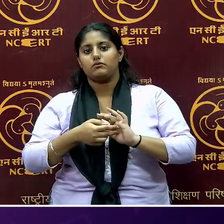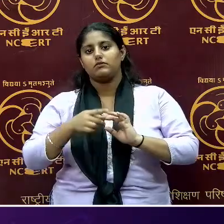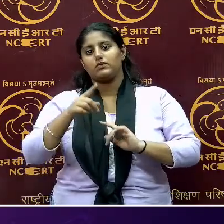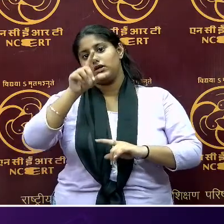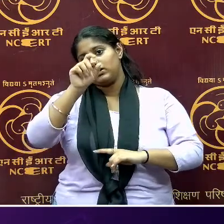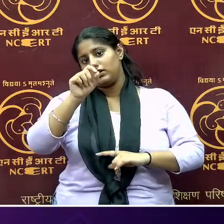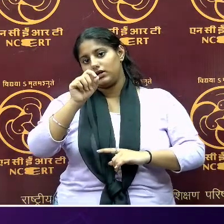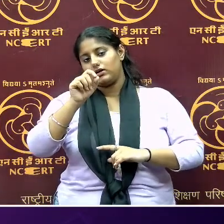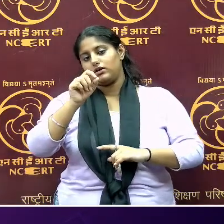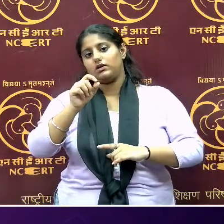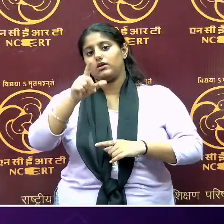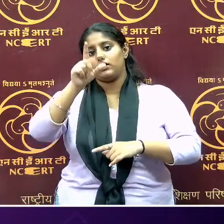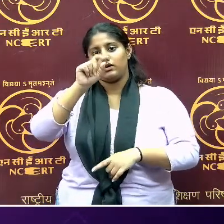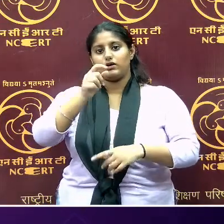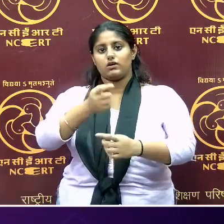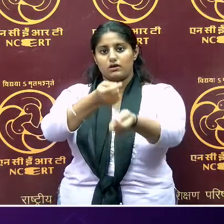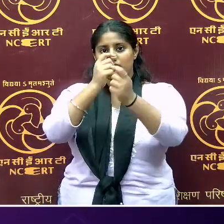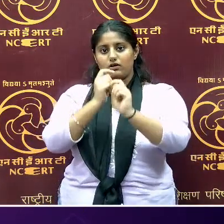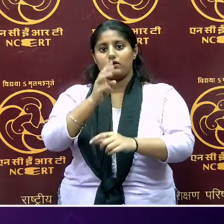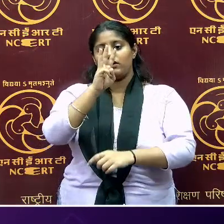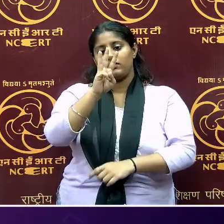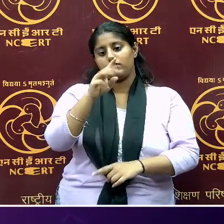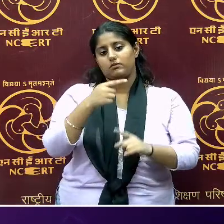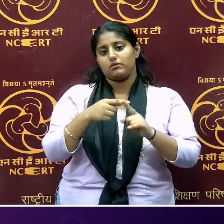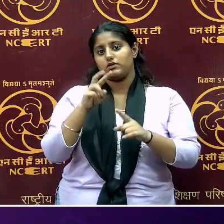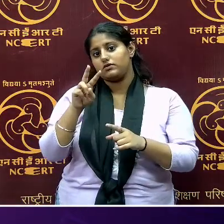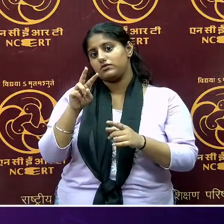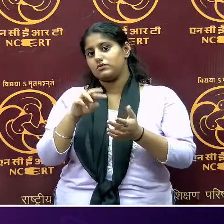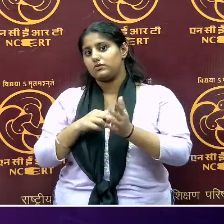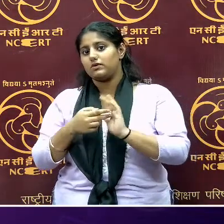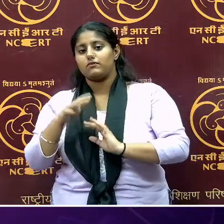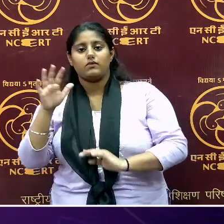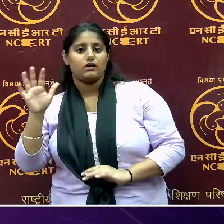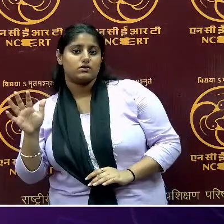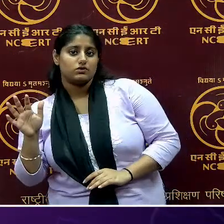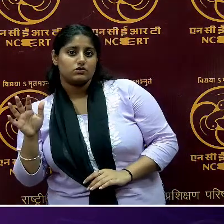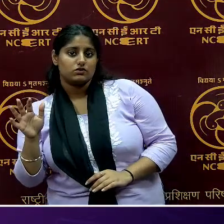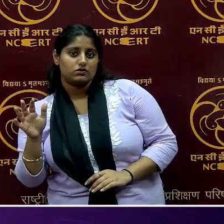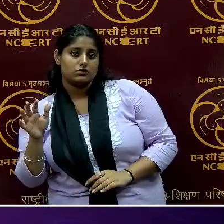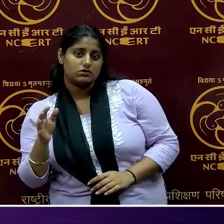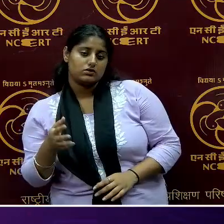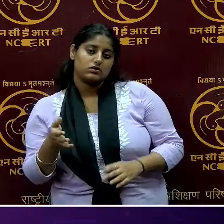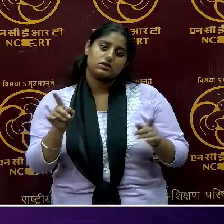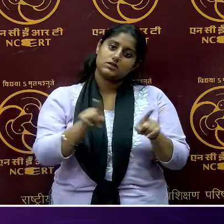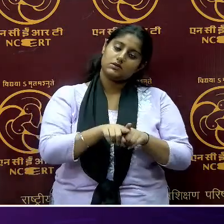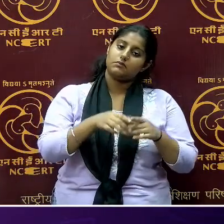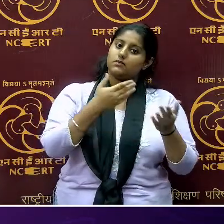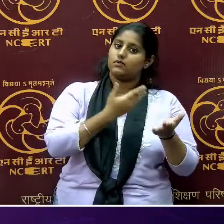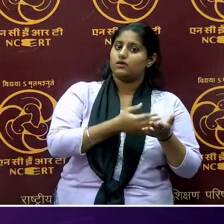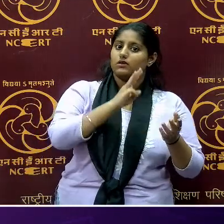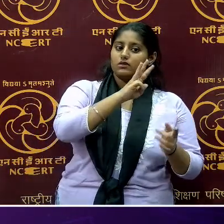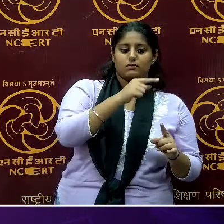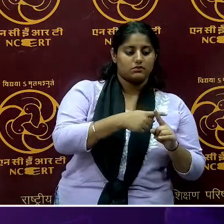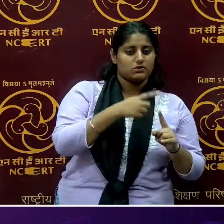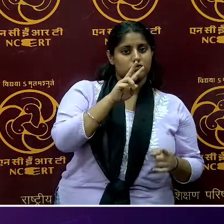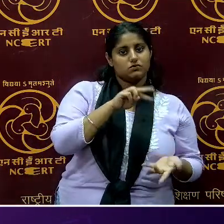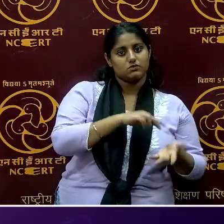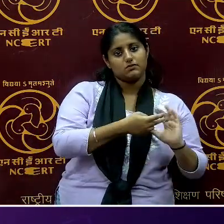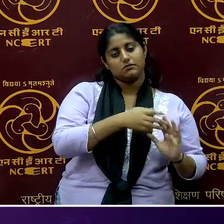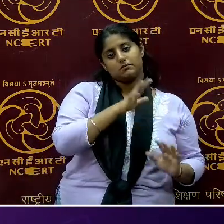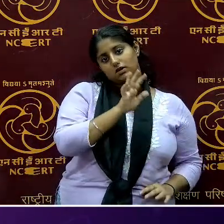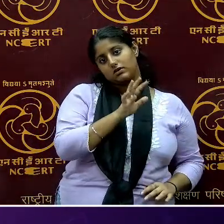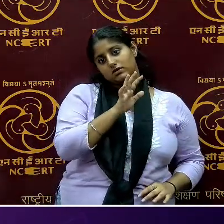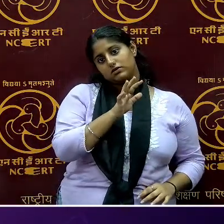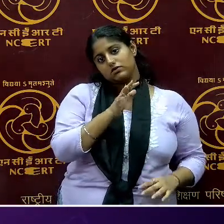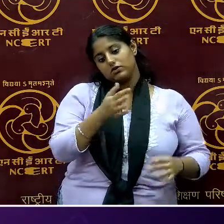to 10. See children, 3 plus 2 on one side is 5. Again on the right side you see 3 plus 2 is 5 and